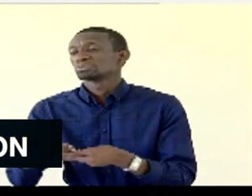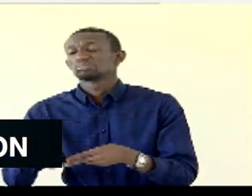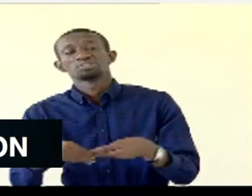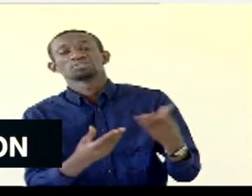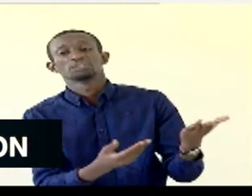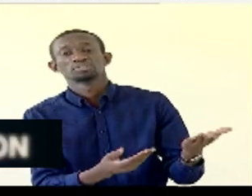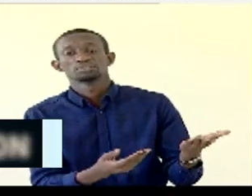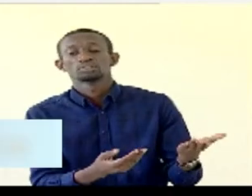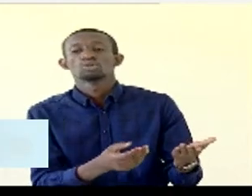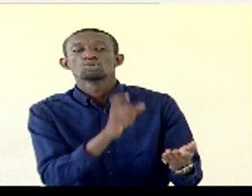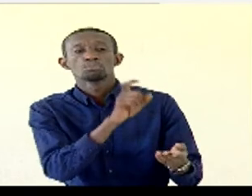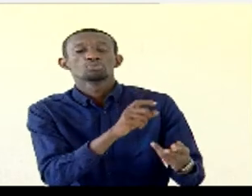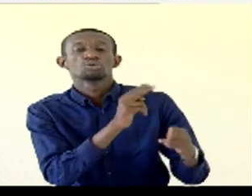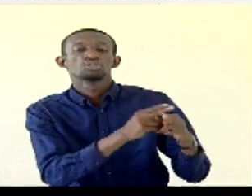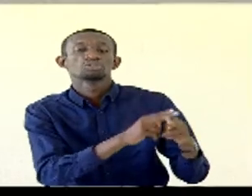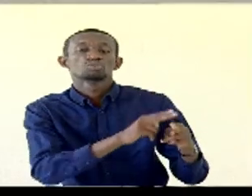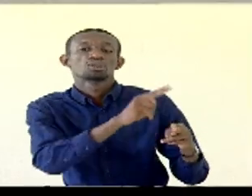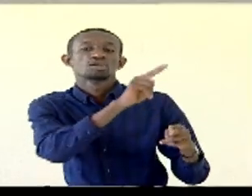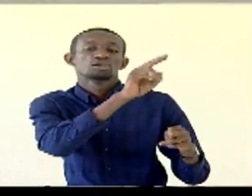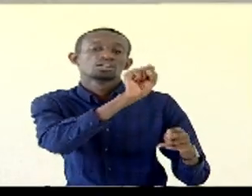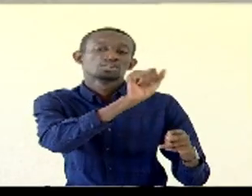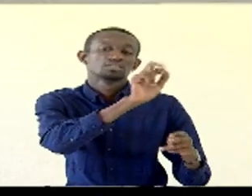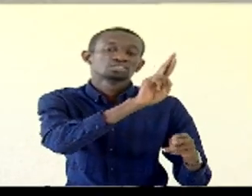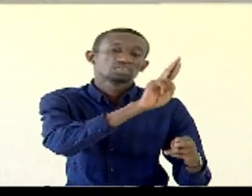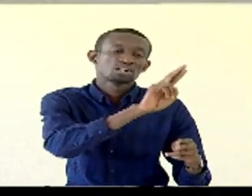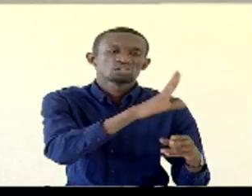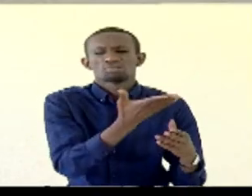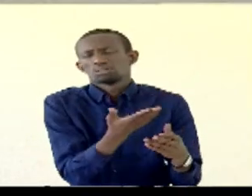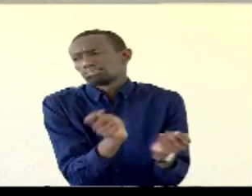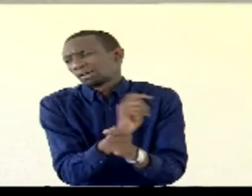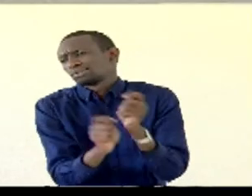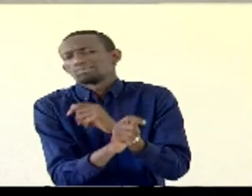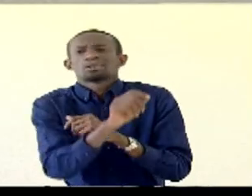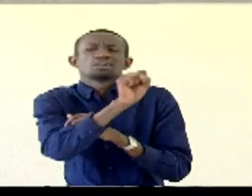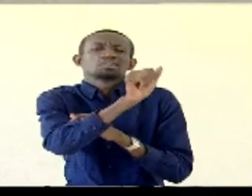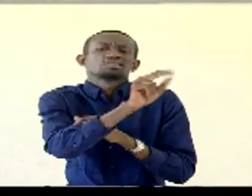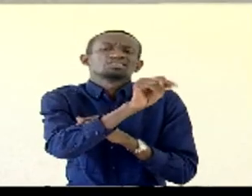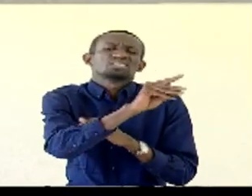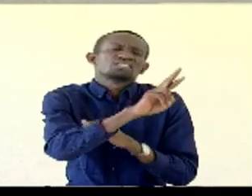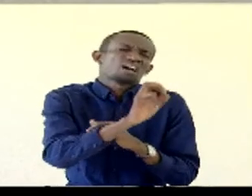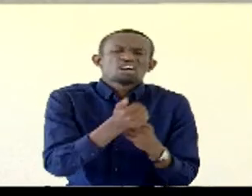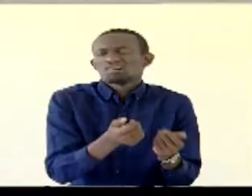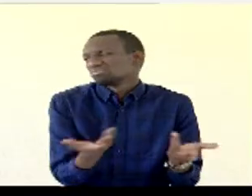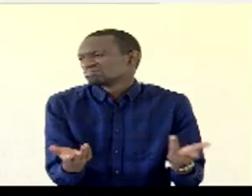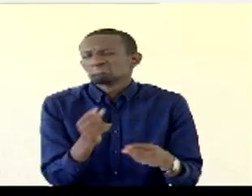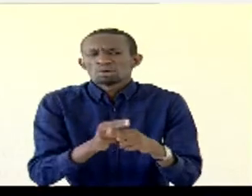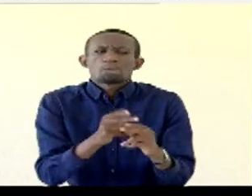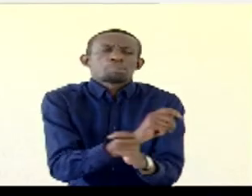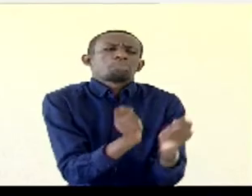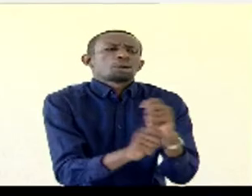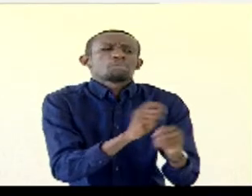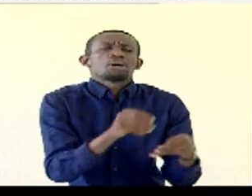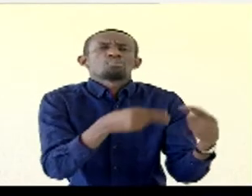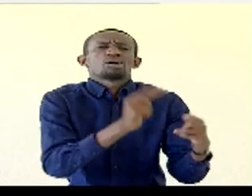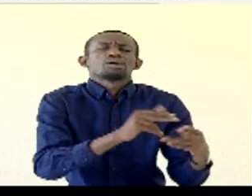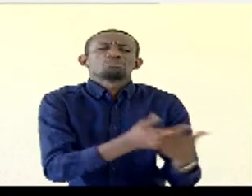You want to say Sarah, you say Sandra. You say Sandra, you want to say Sandrine. Stuff like that. The same applies to these terms, that it is easy to